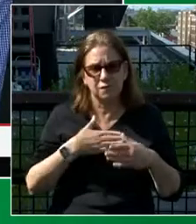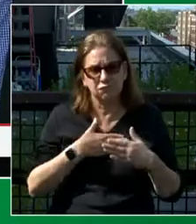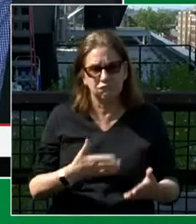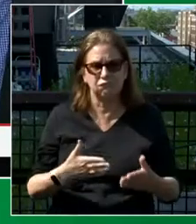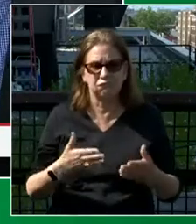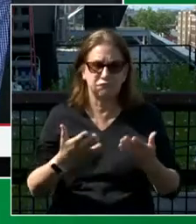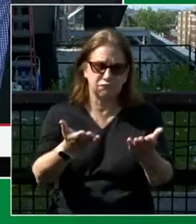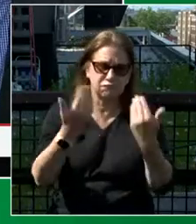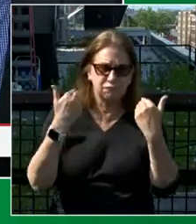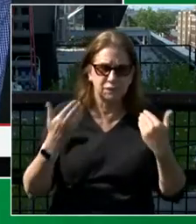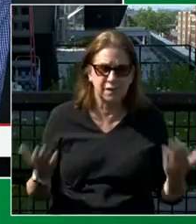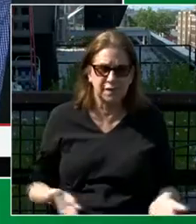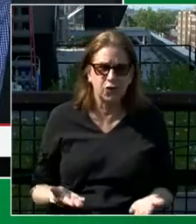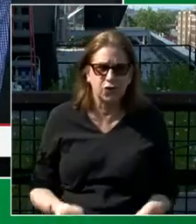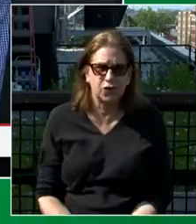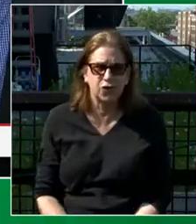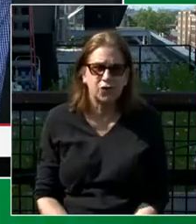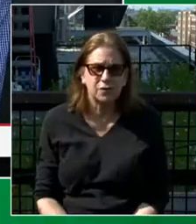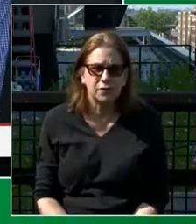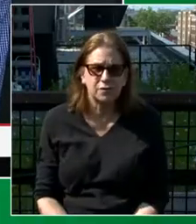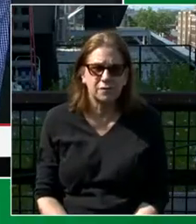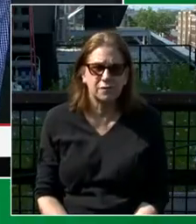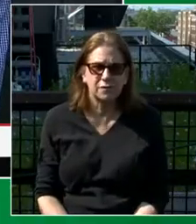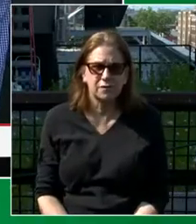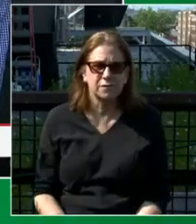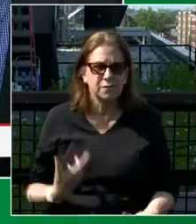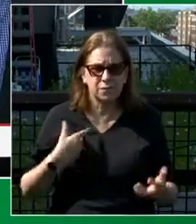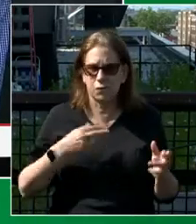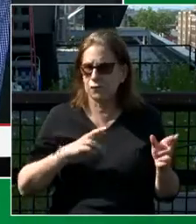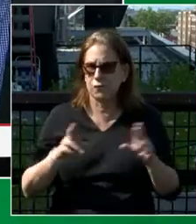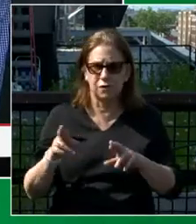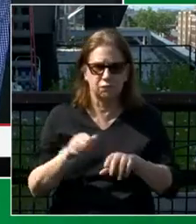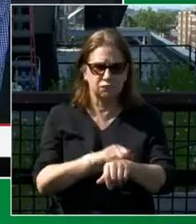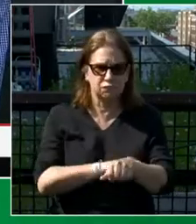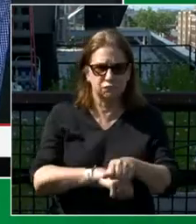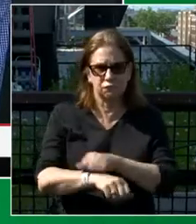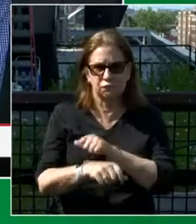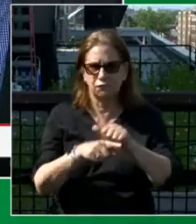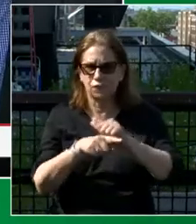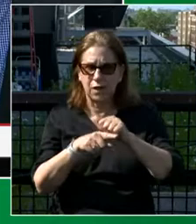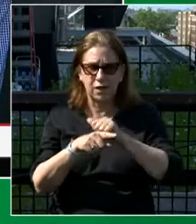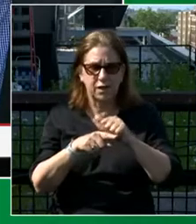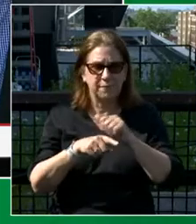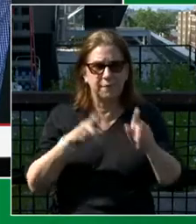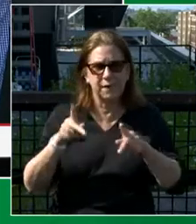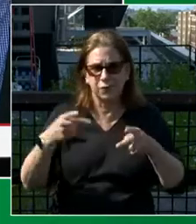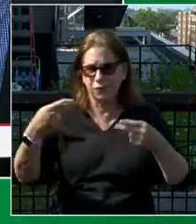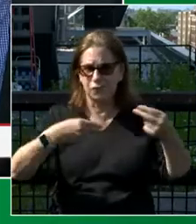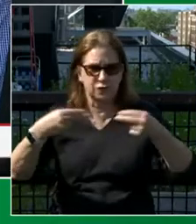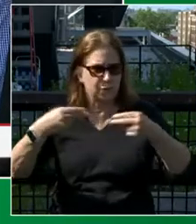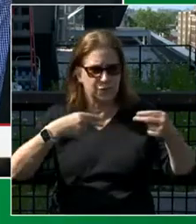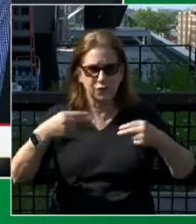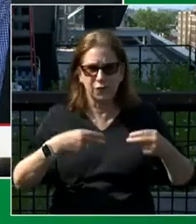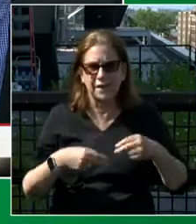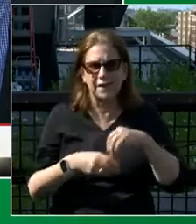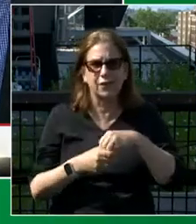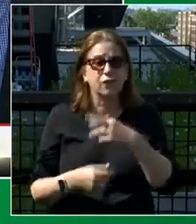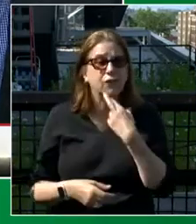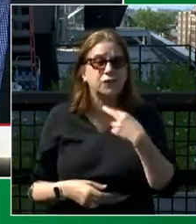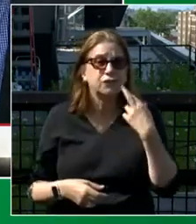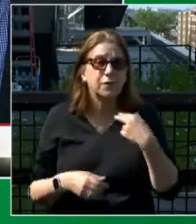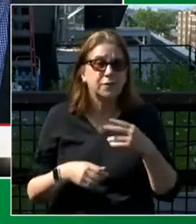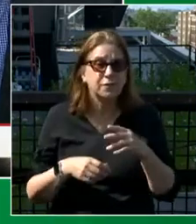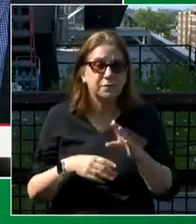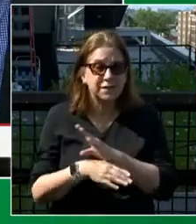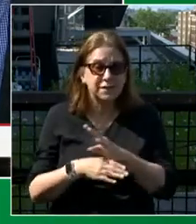industry to kind of put the resources towards training people up and also just kind of creating positions that more of a path towards the higher skilled